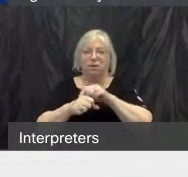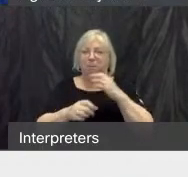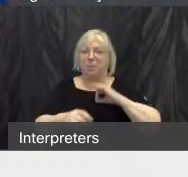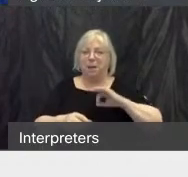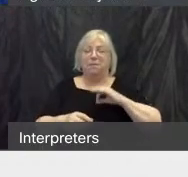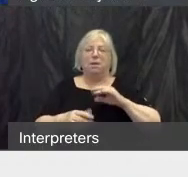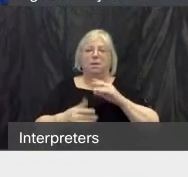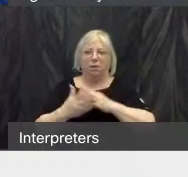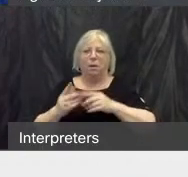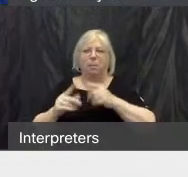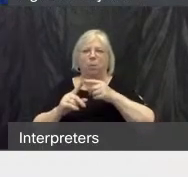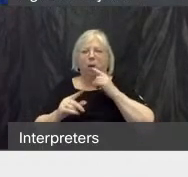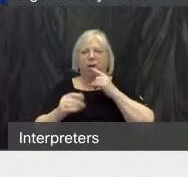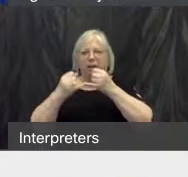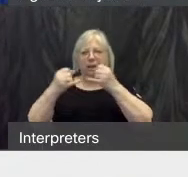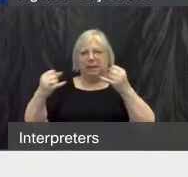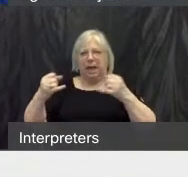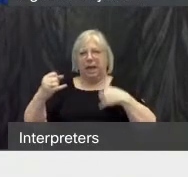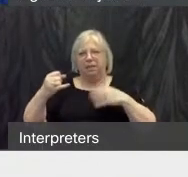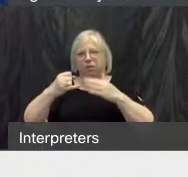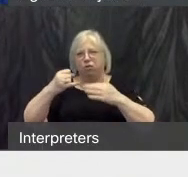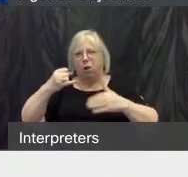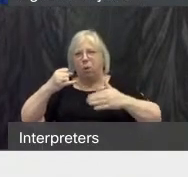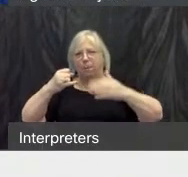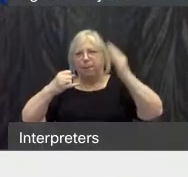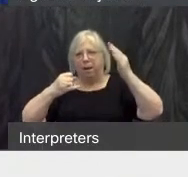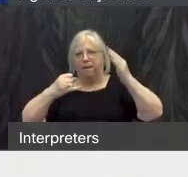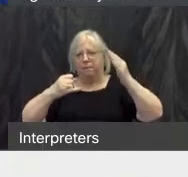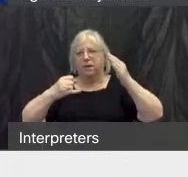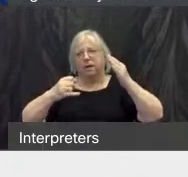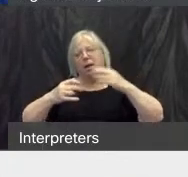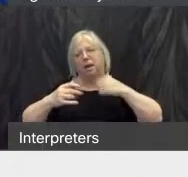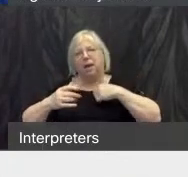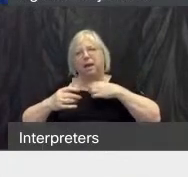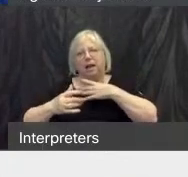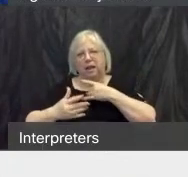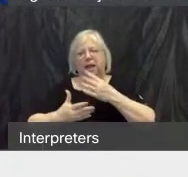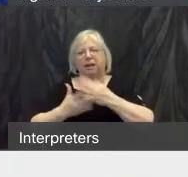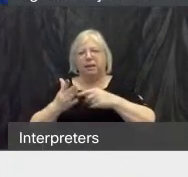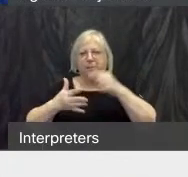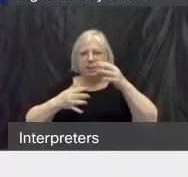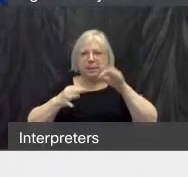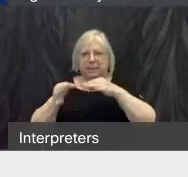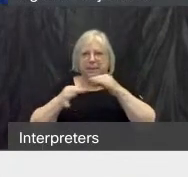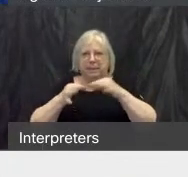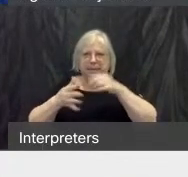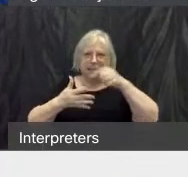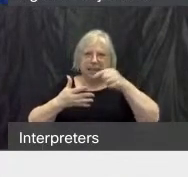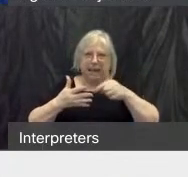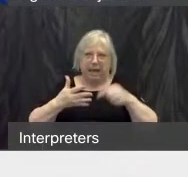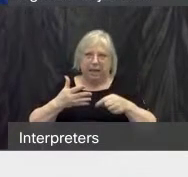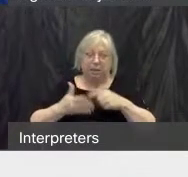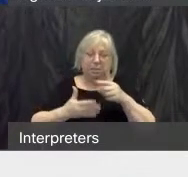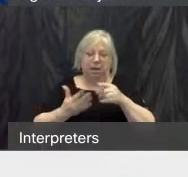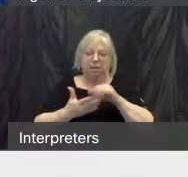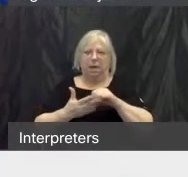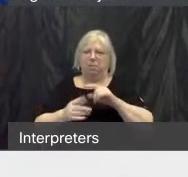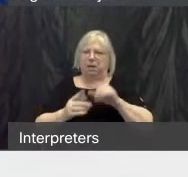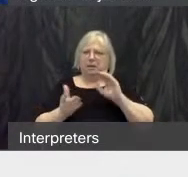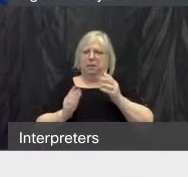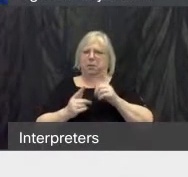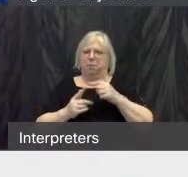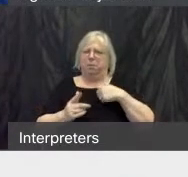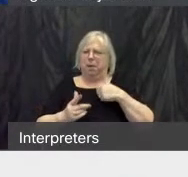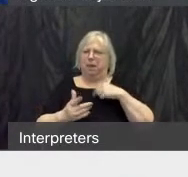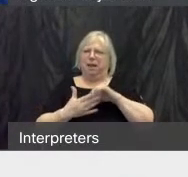So at some point, there's a threshold where you cross over. And I'd like some detail on that. But that seems to me we've always